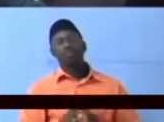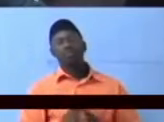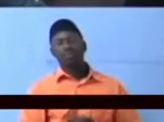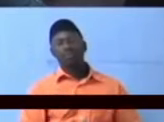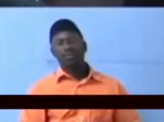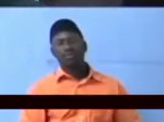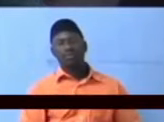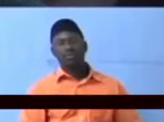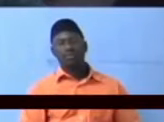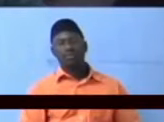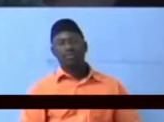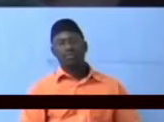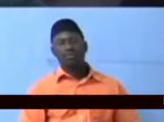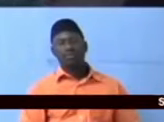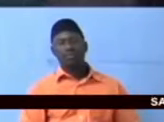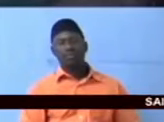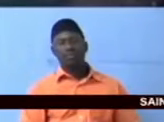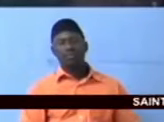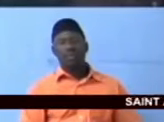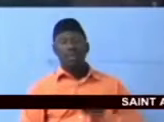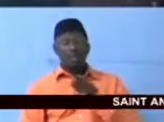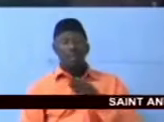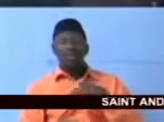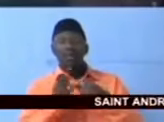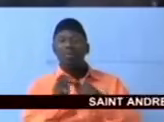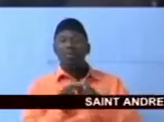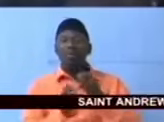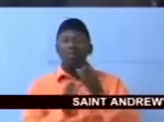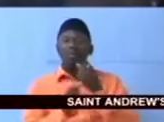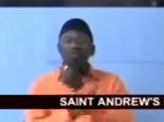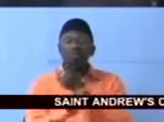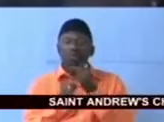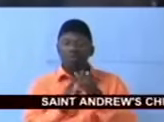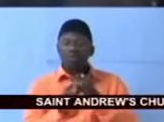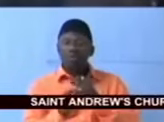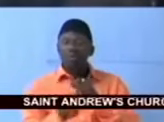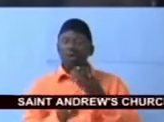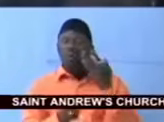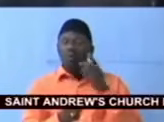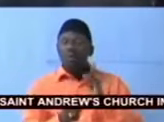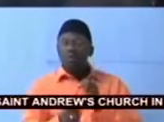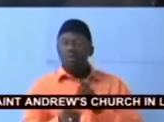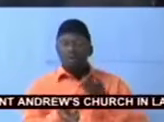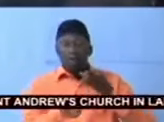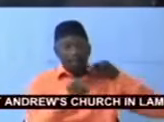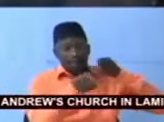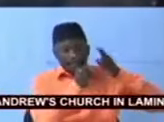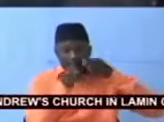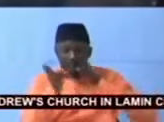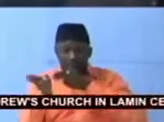This was a matter which involved shooting. It was really